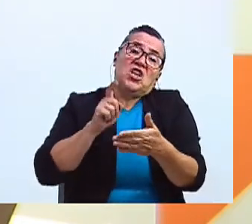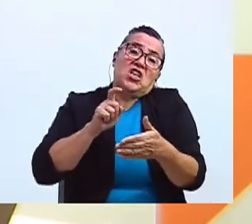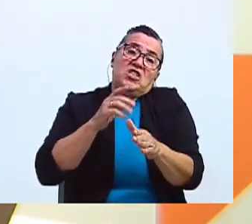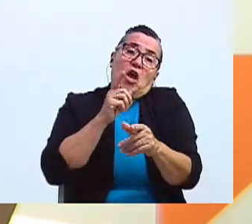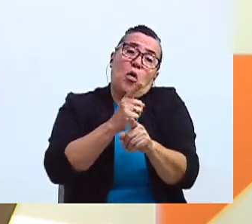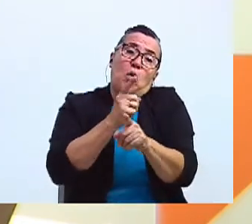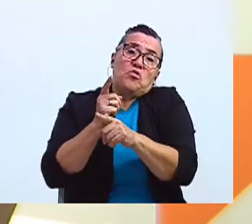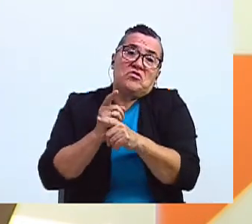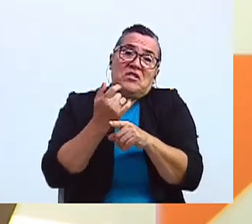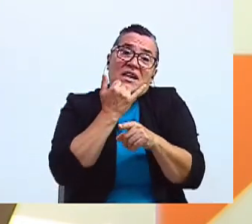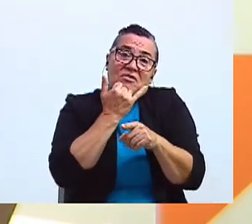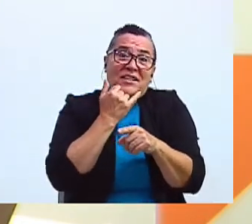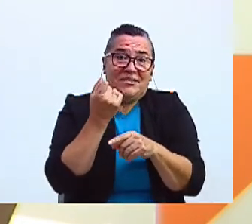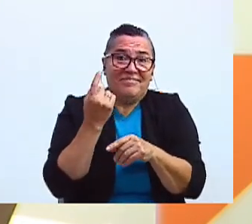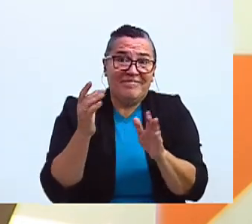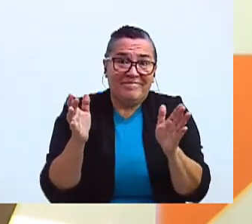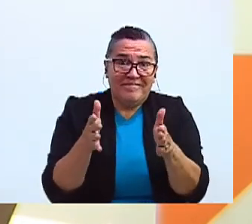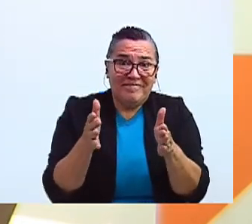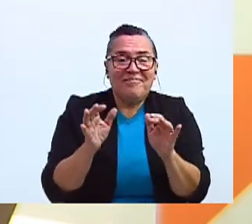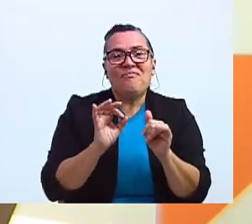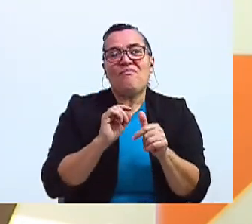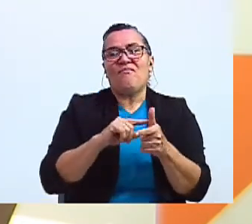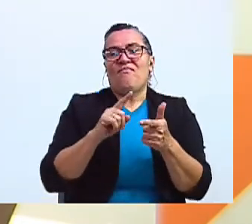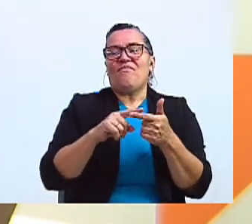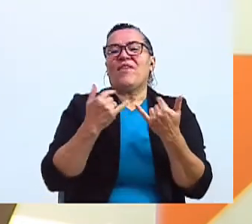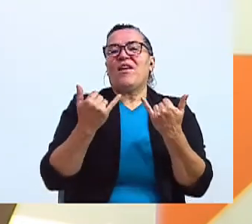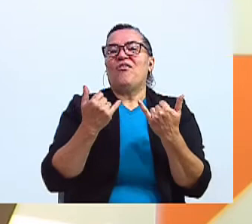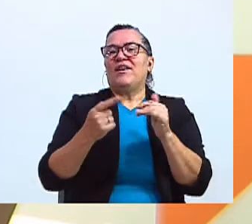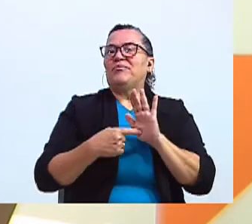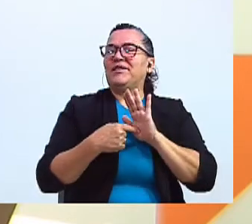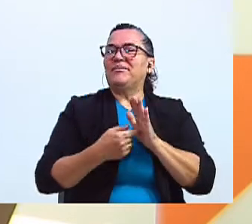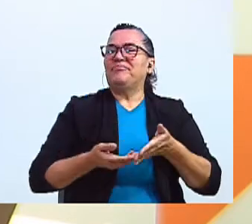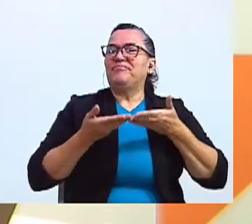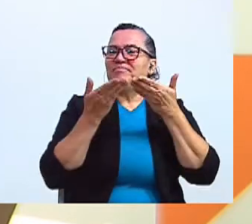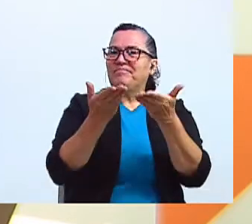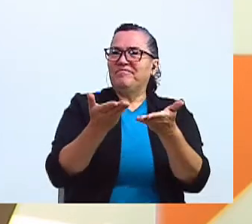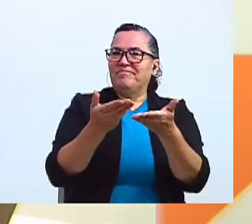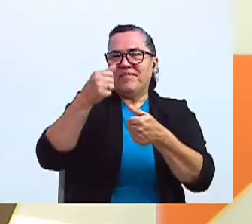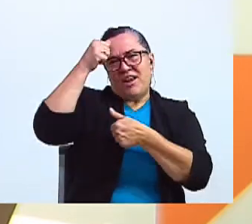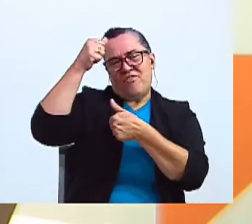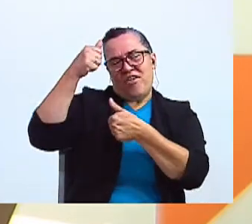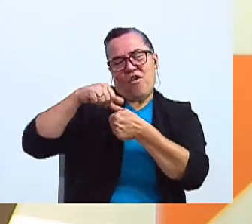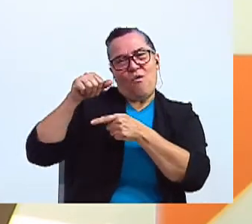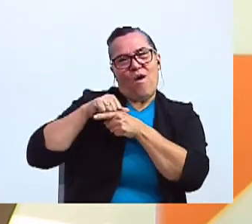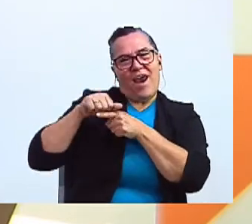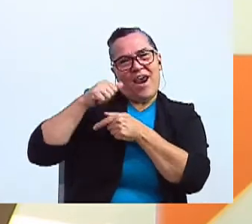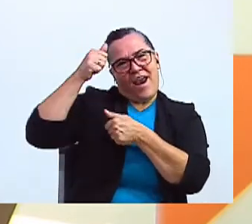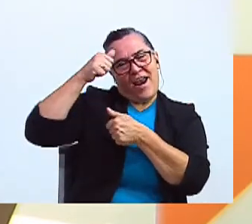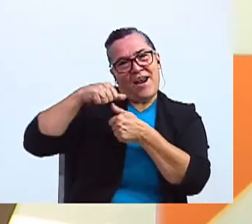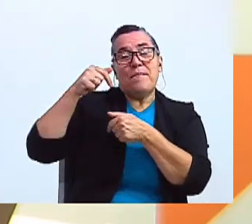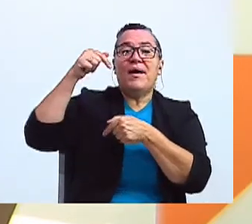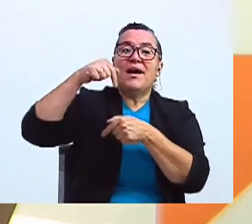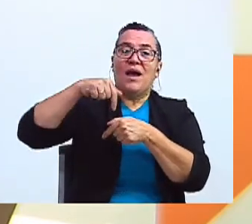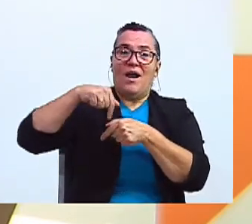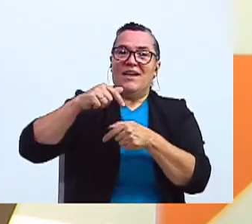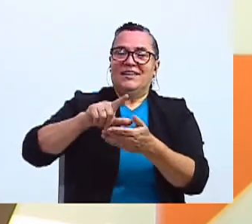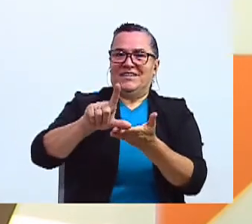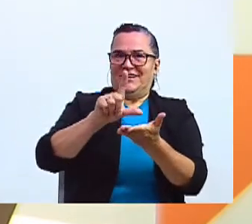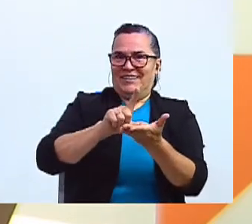some mistakes. Okay, now I'm going to give you some very good reminders for today's